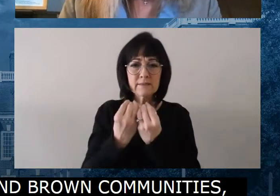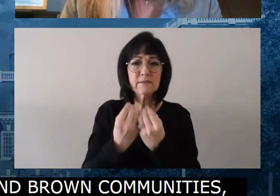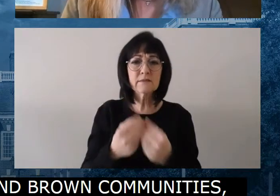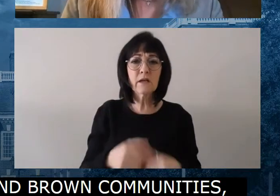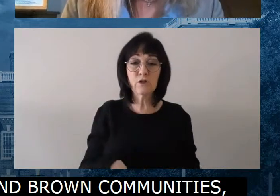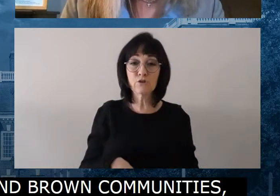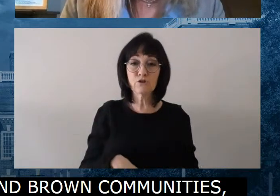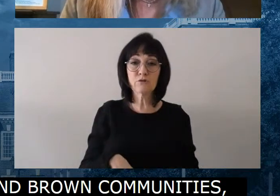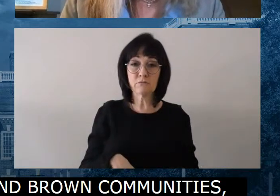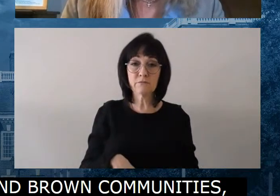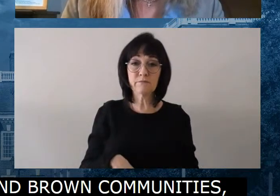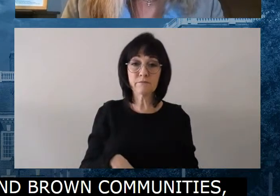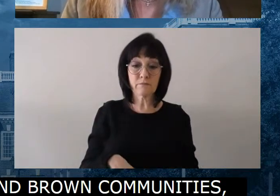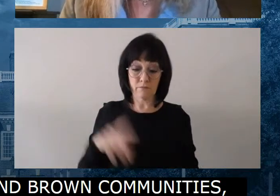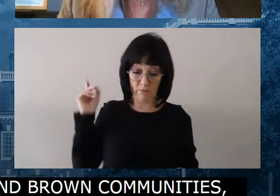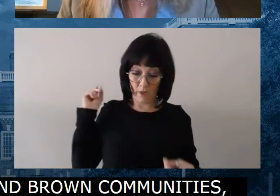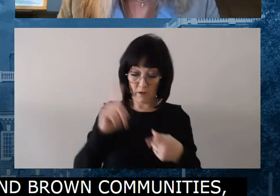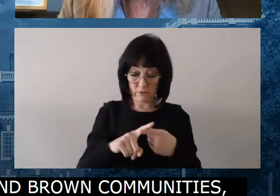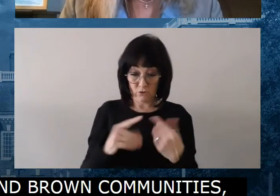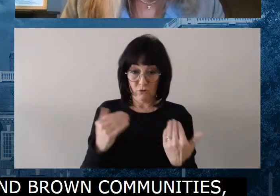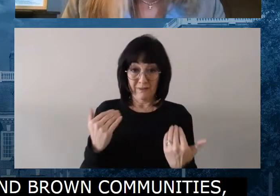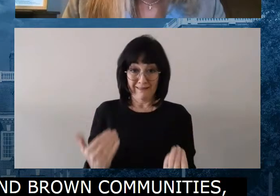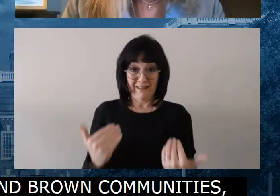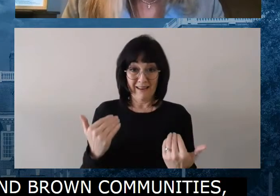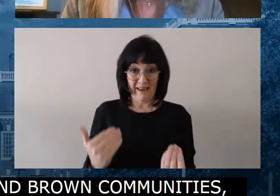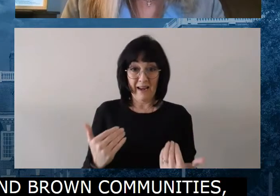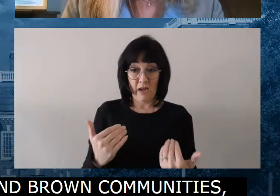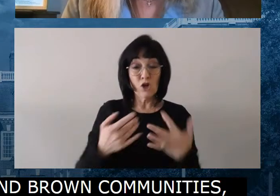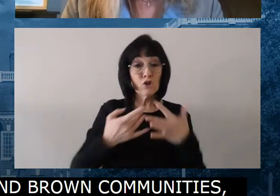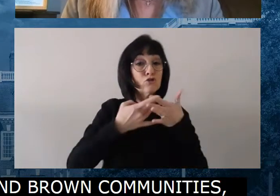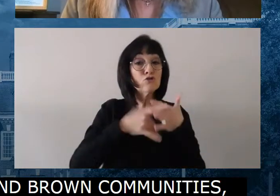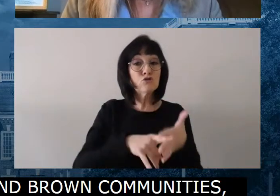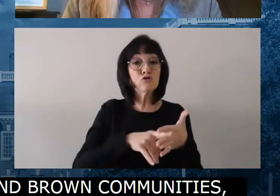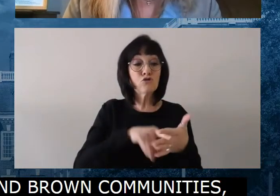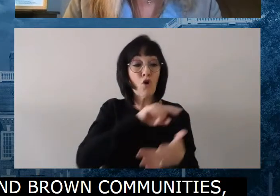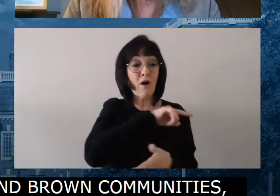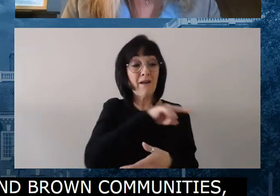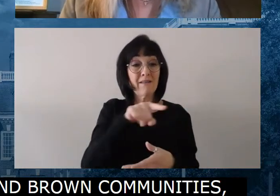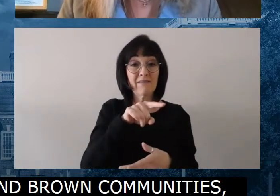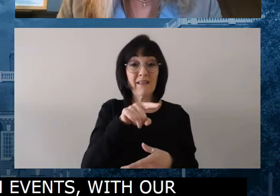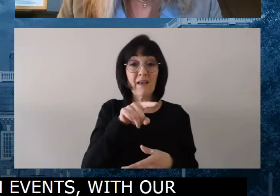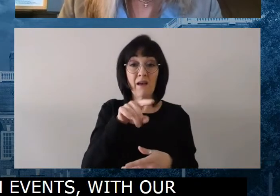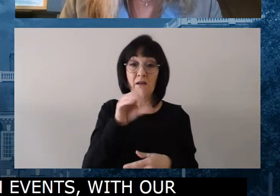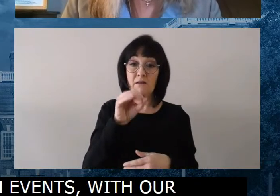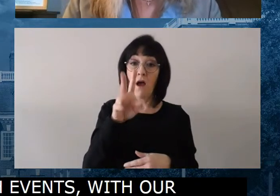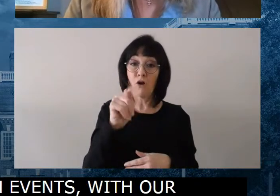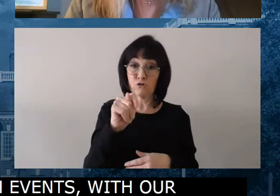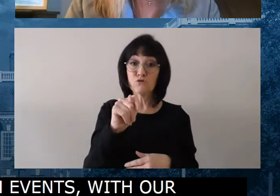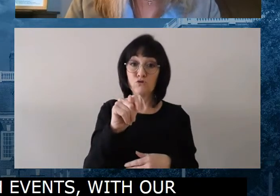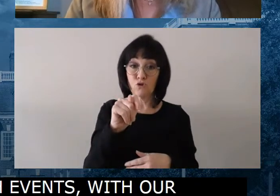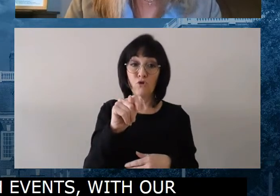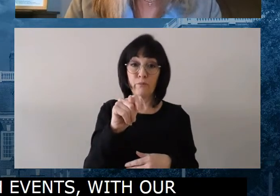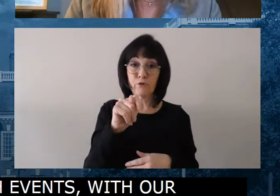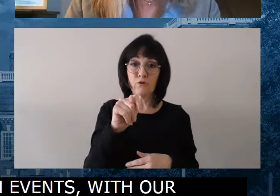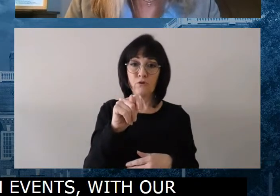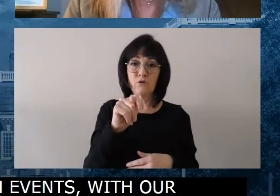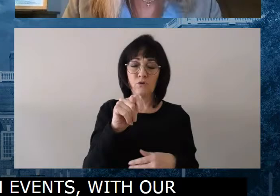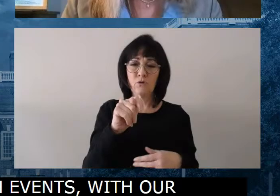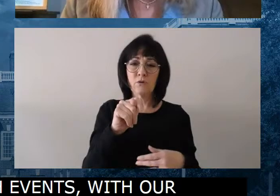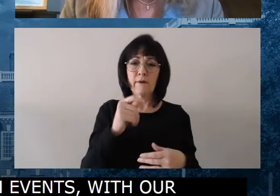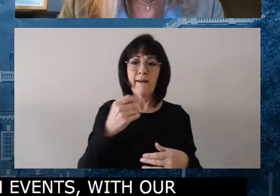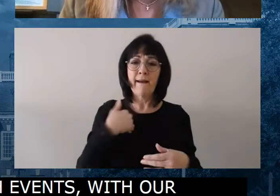To date, since early February, we've had over 70 targeted events. We've reached well